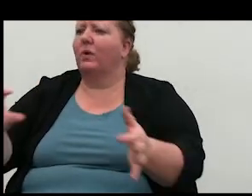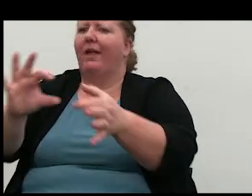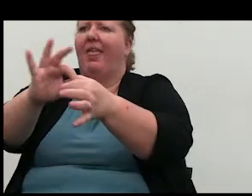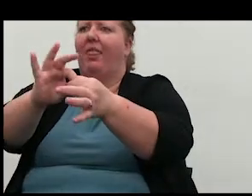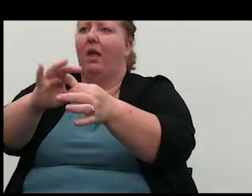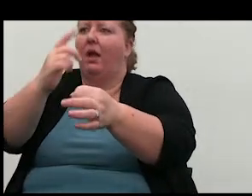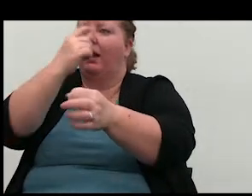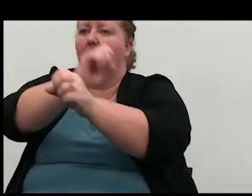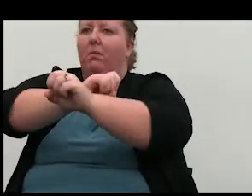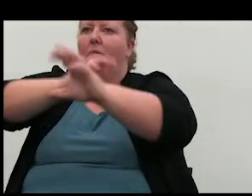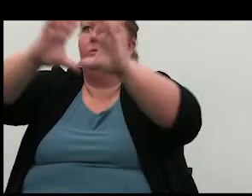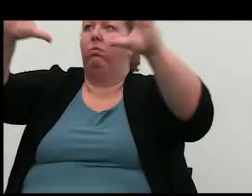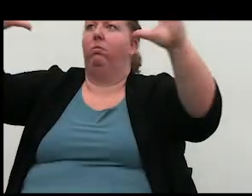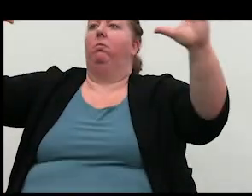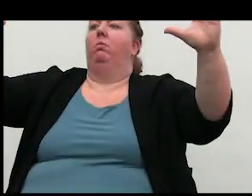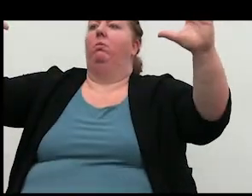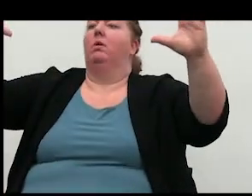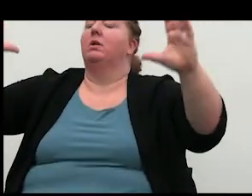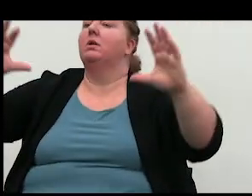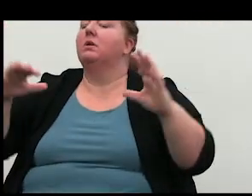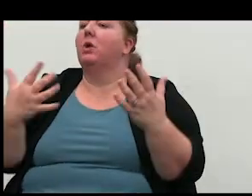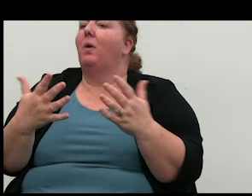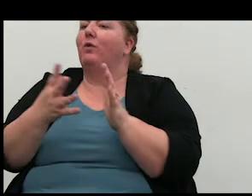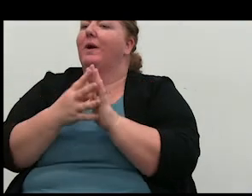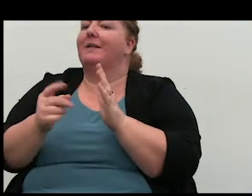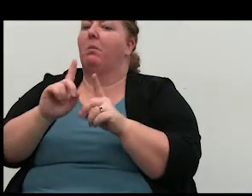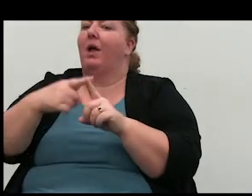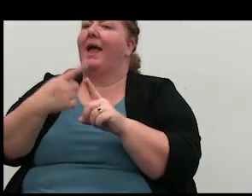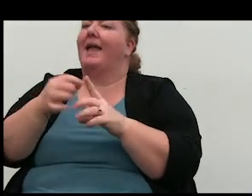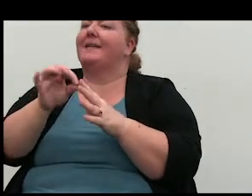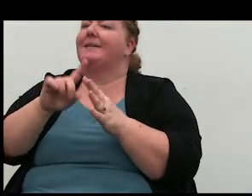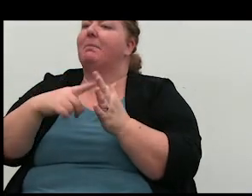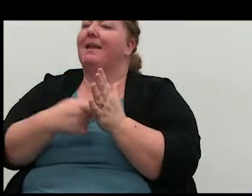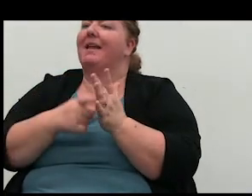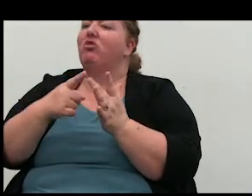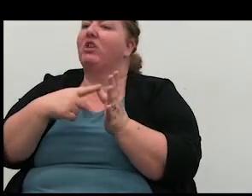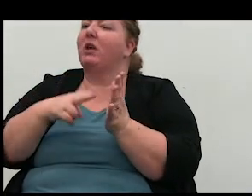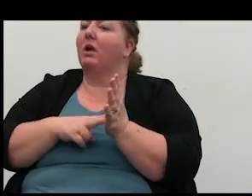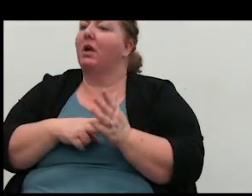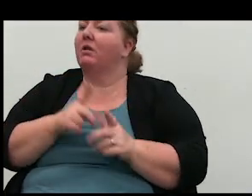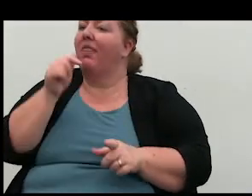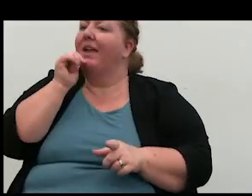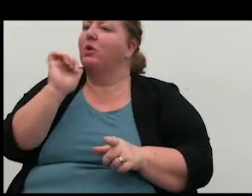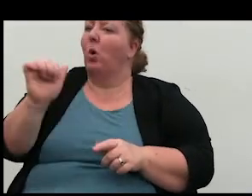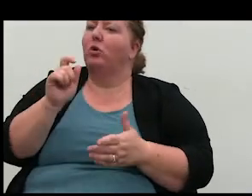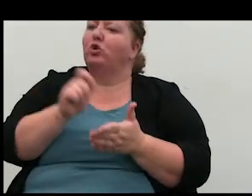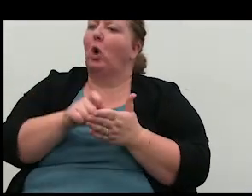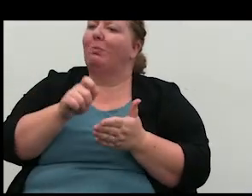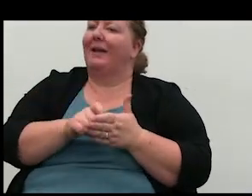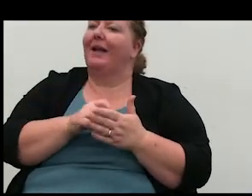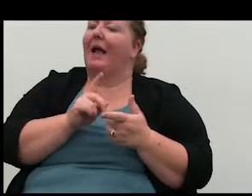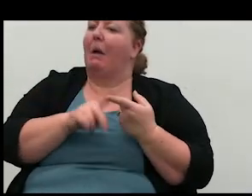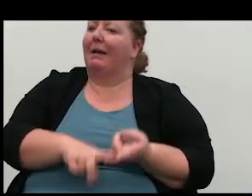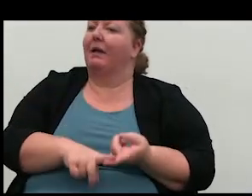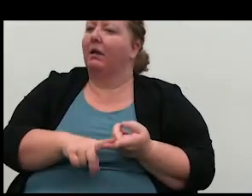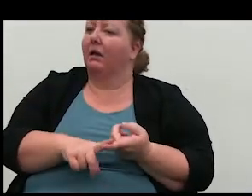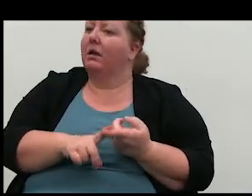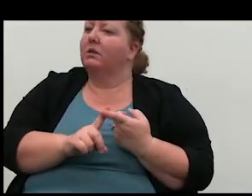and Experian can spot, for example, because they know a lot about your shopping, is